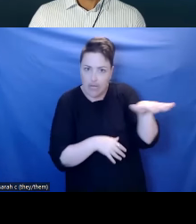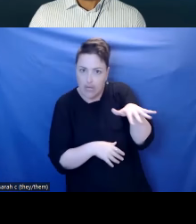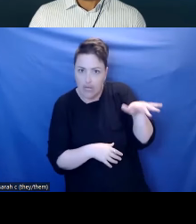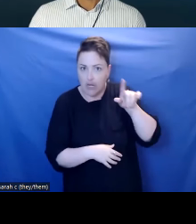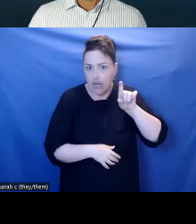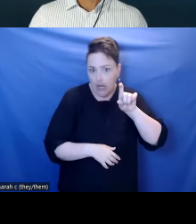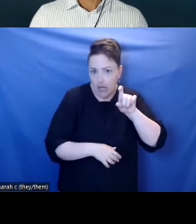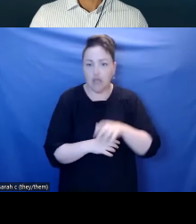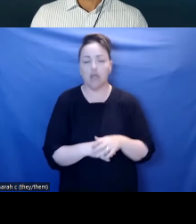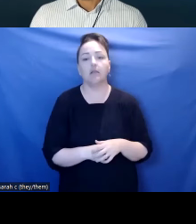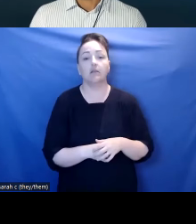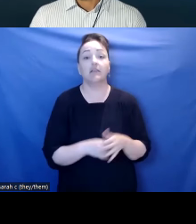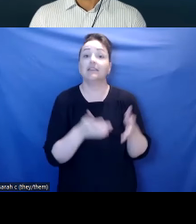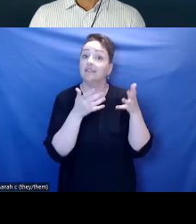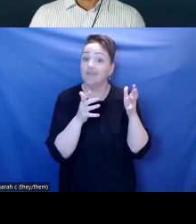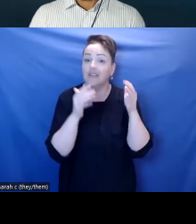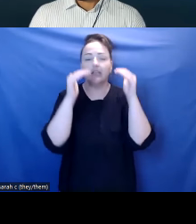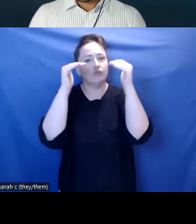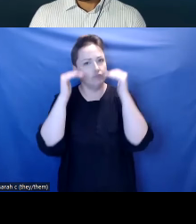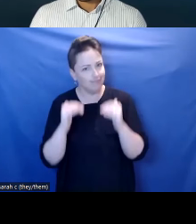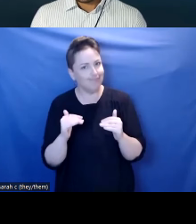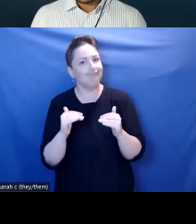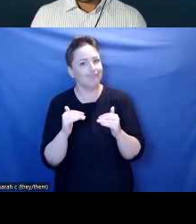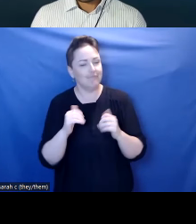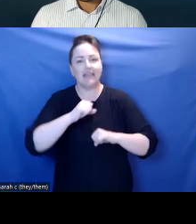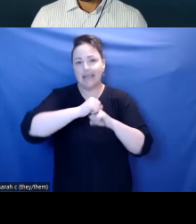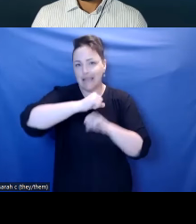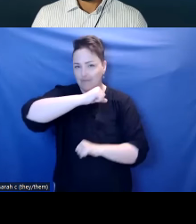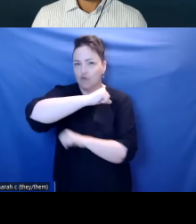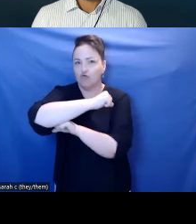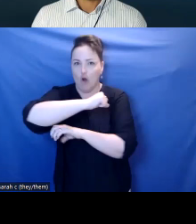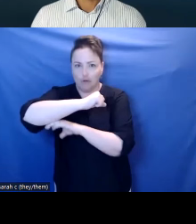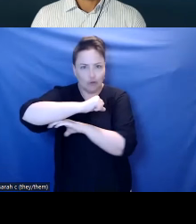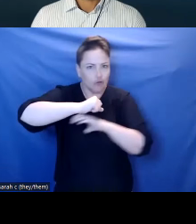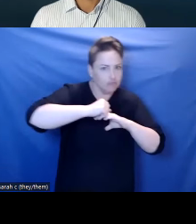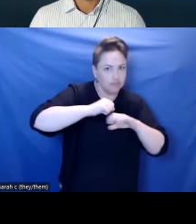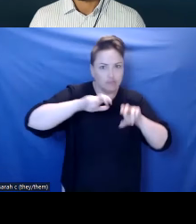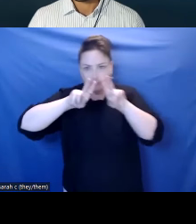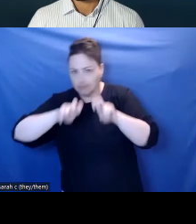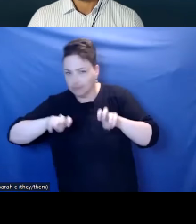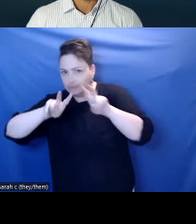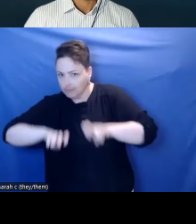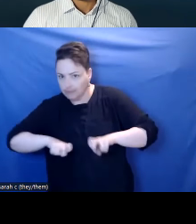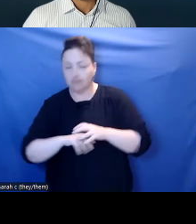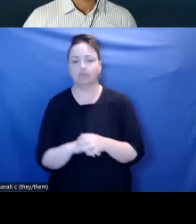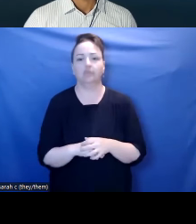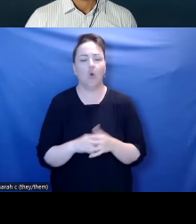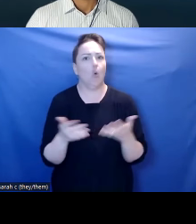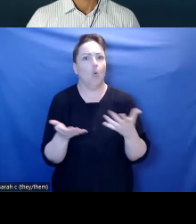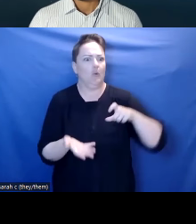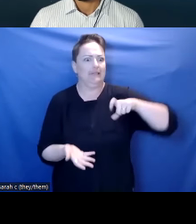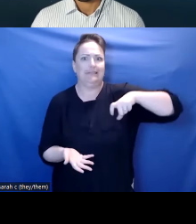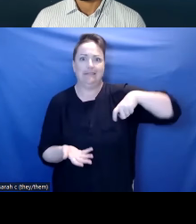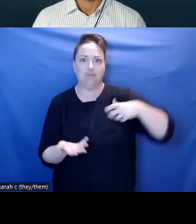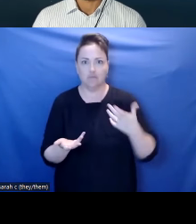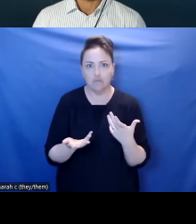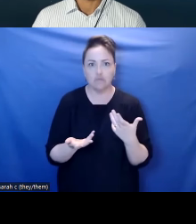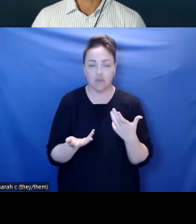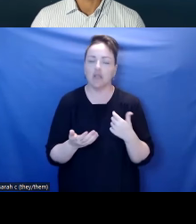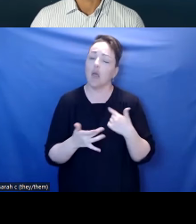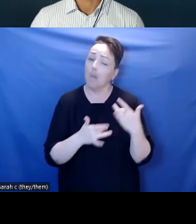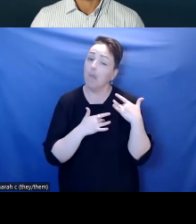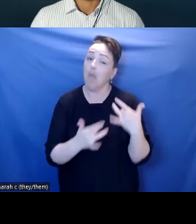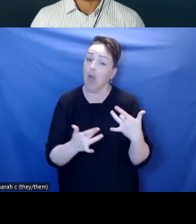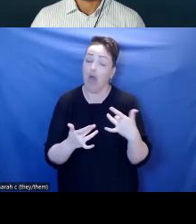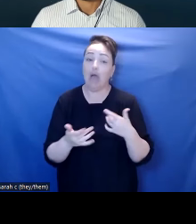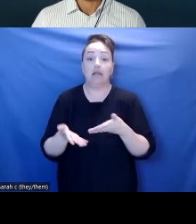So once you've done this, you then also evaluate your infrastructure needs. So the conversion of retail commercial sites to residential often requires upgrading of